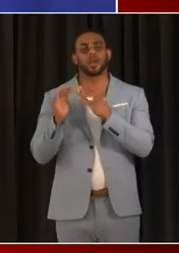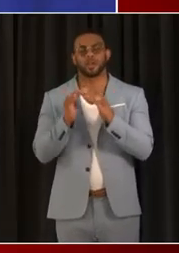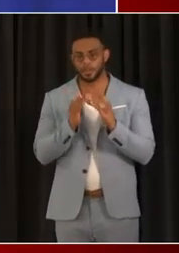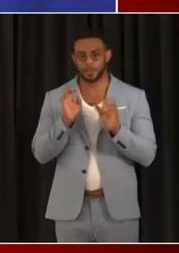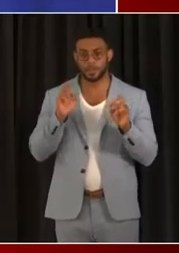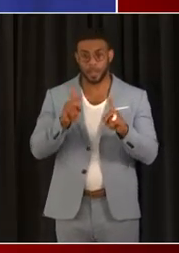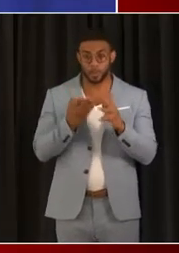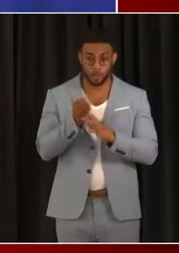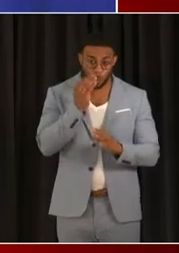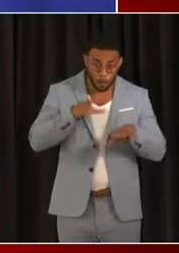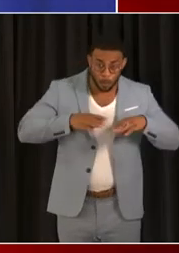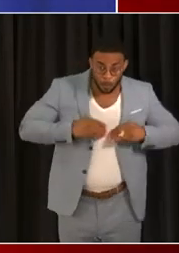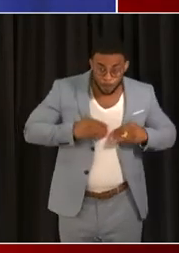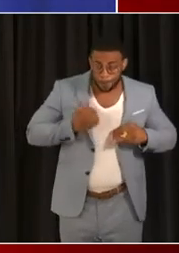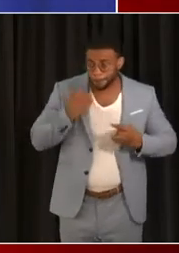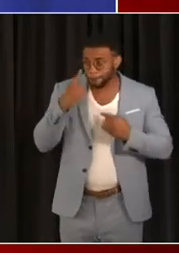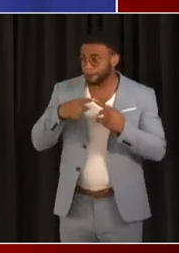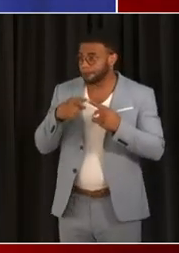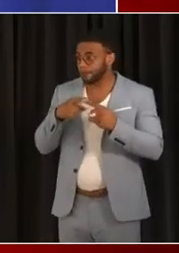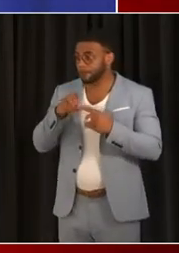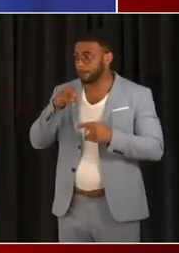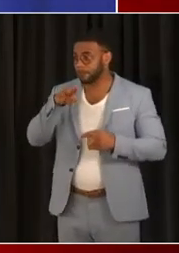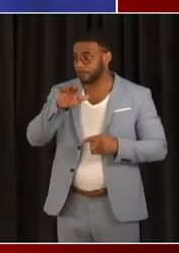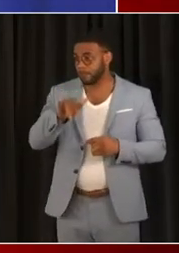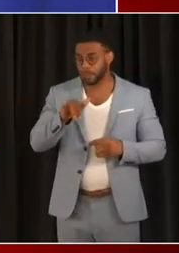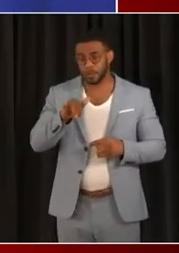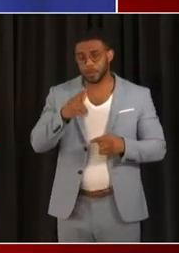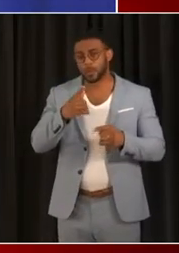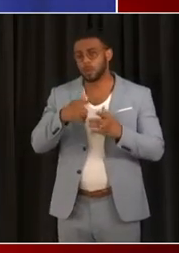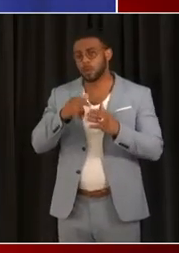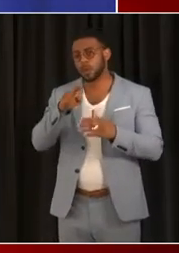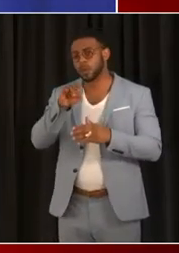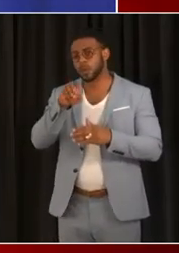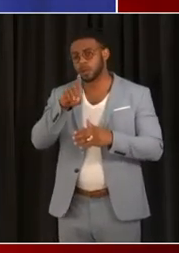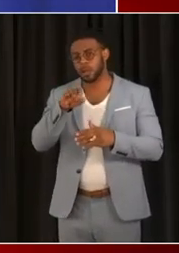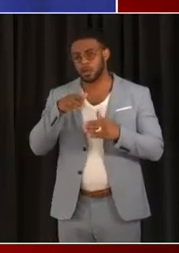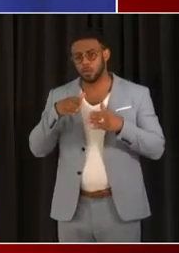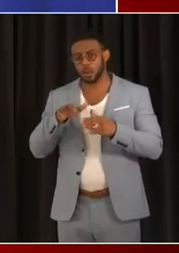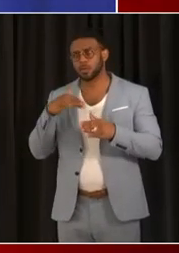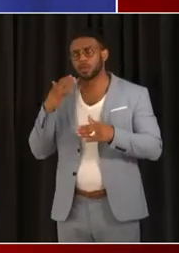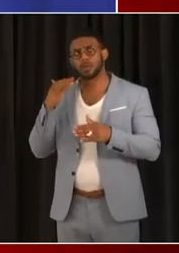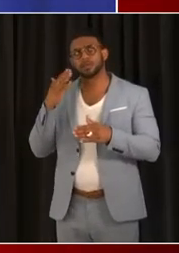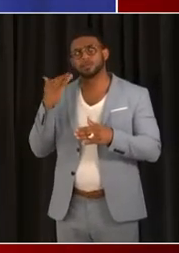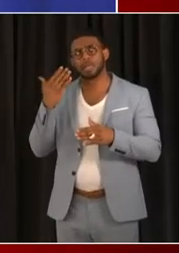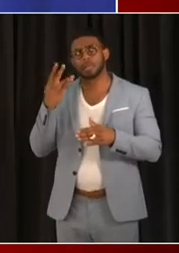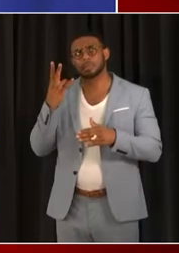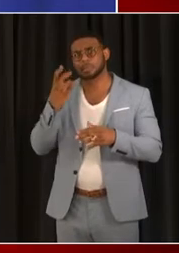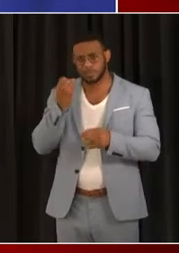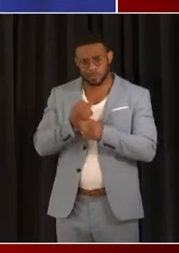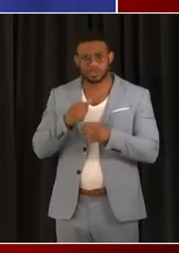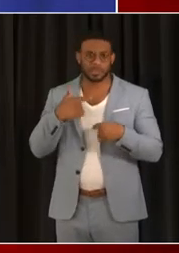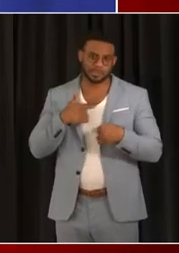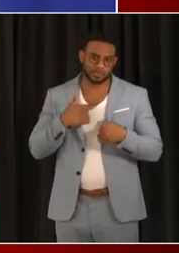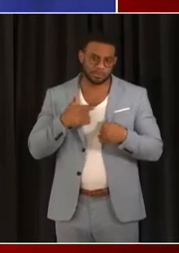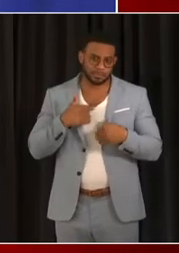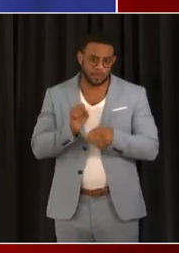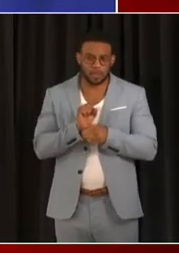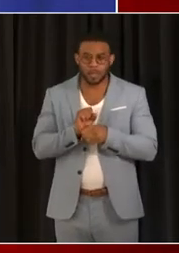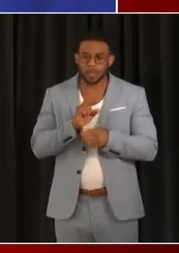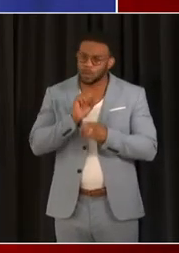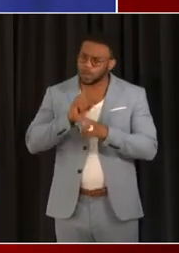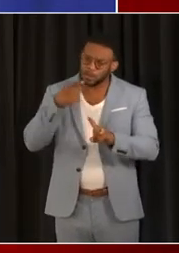our communities back. So when we think about equity and what Your United Way has been doing over the past now 7 years since my